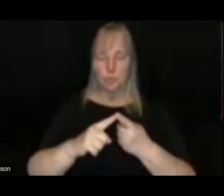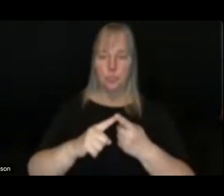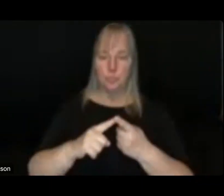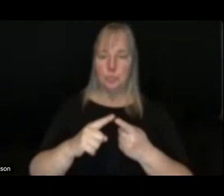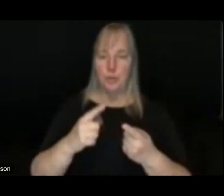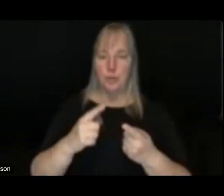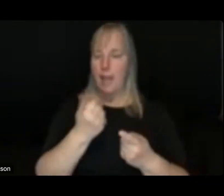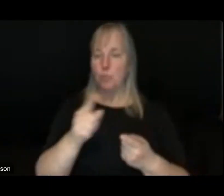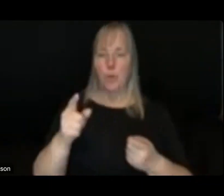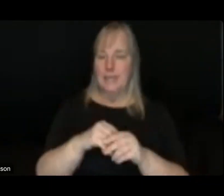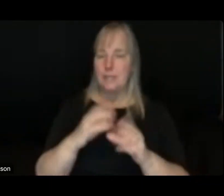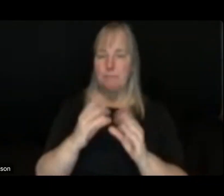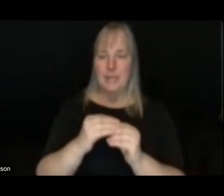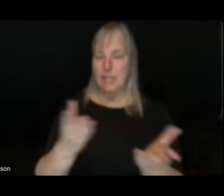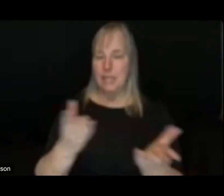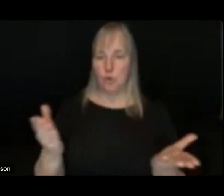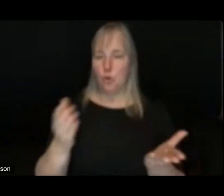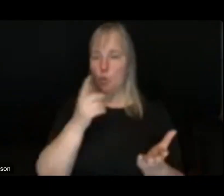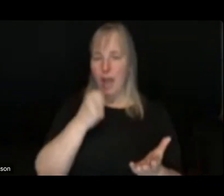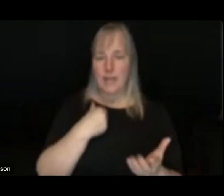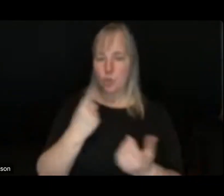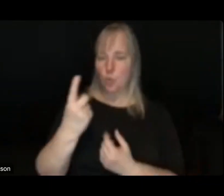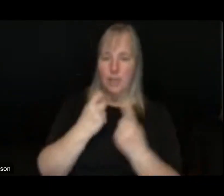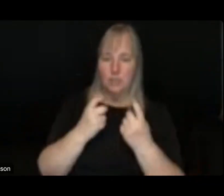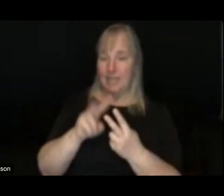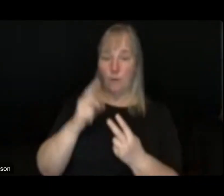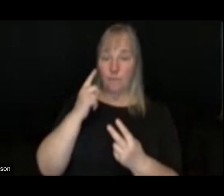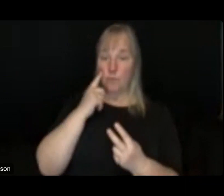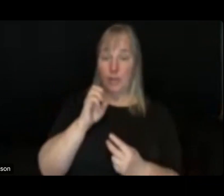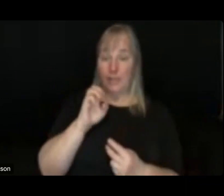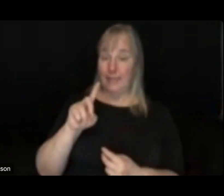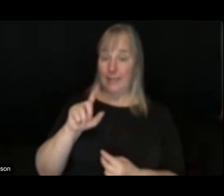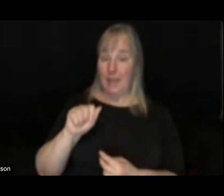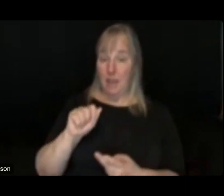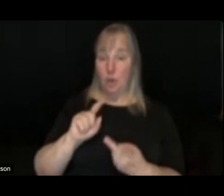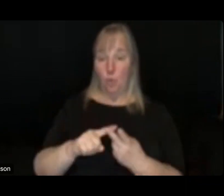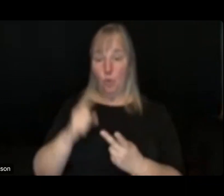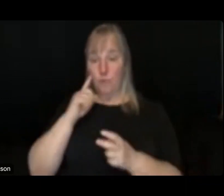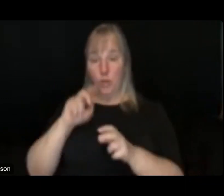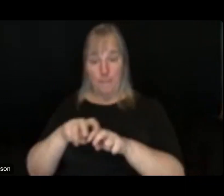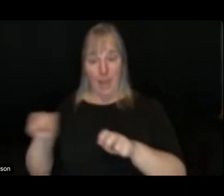has questions of EDA or the panel.